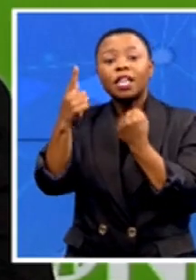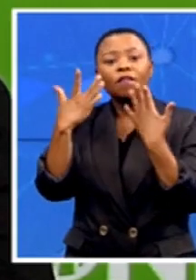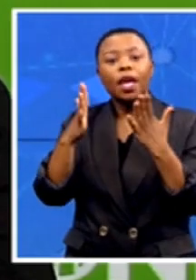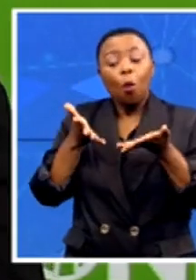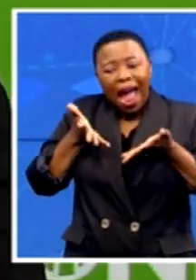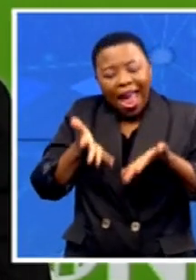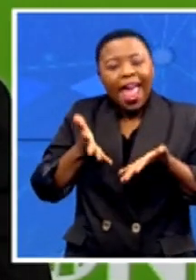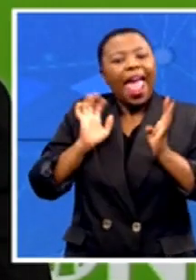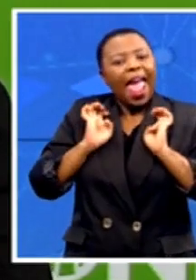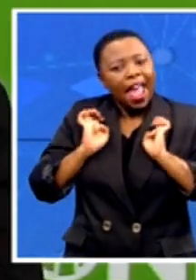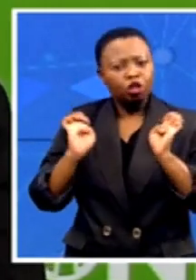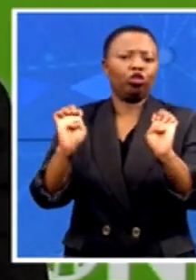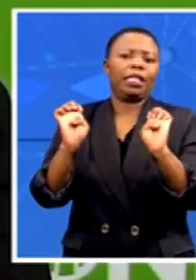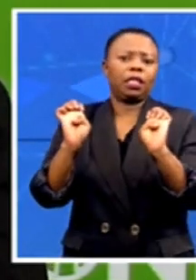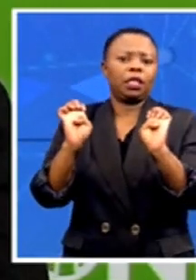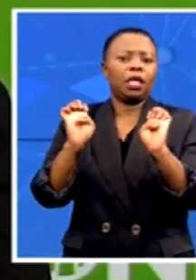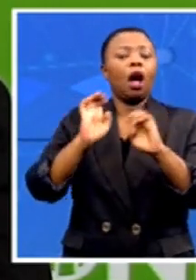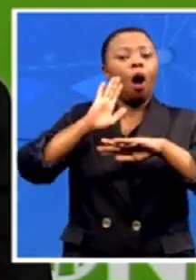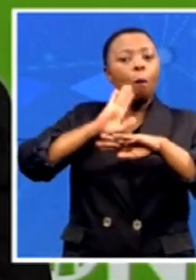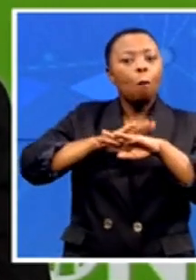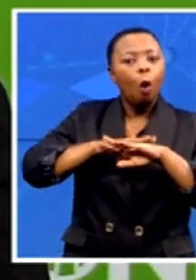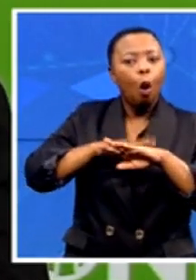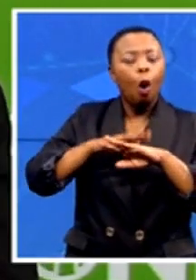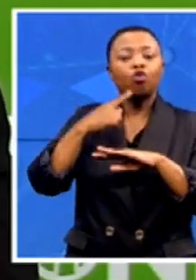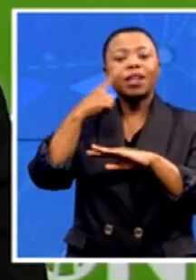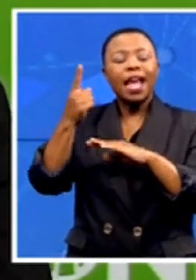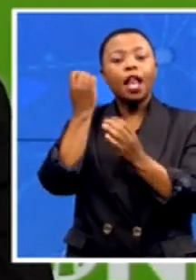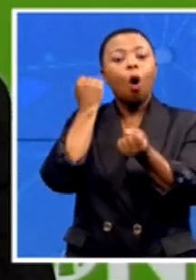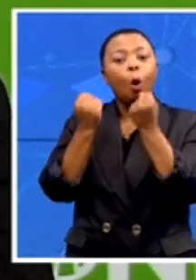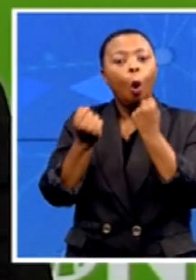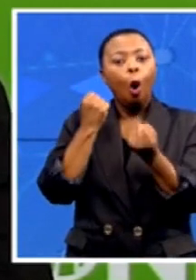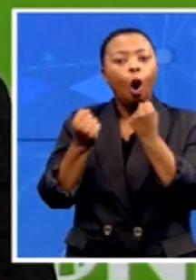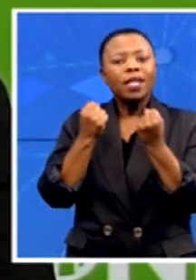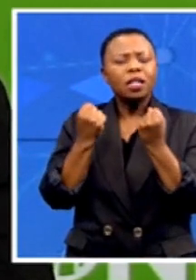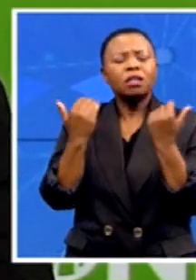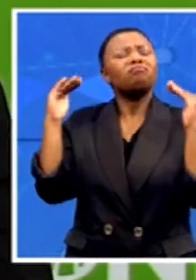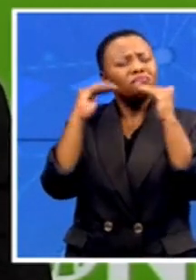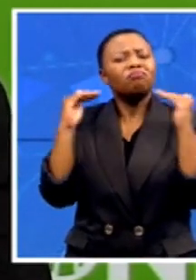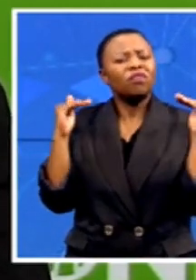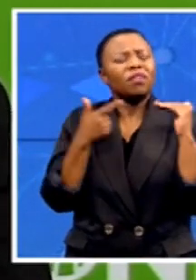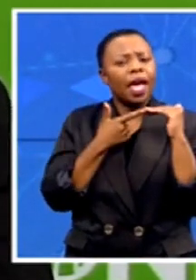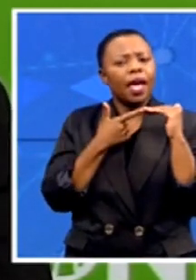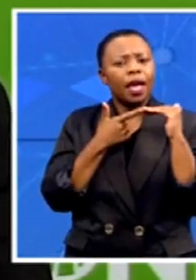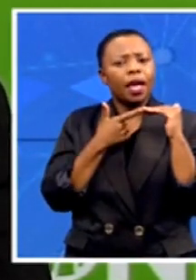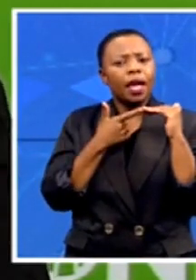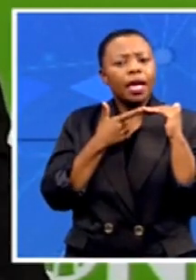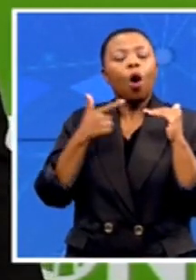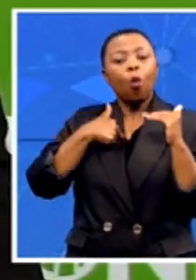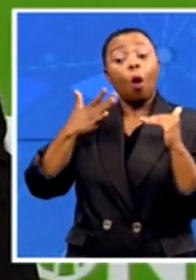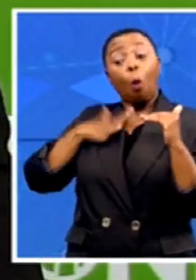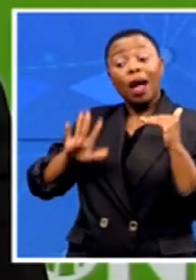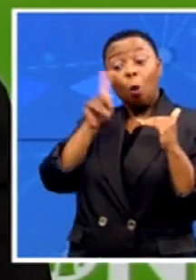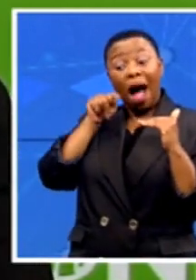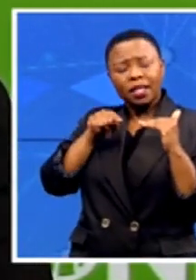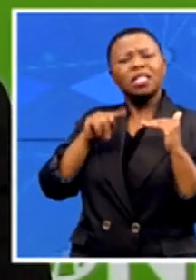on to tell the court that it's just and it's equitable to be seeking what we are seeking within this context,